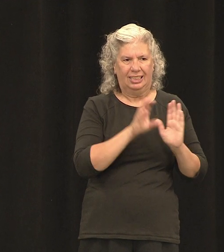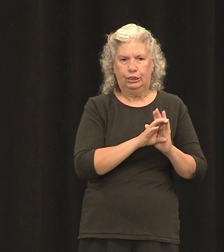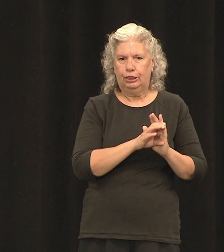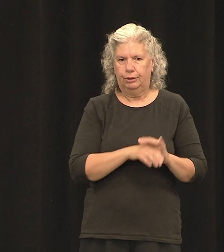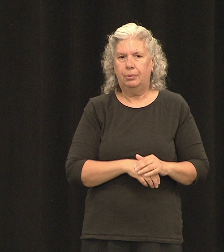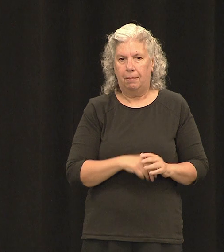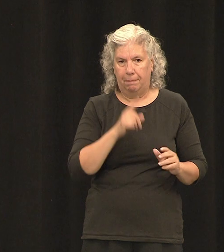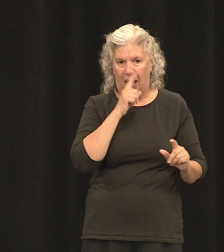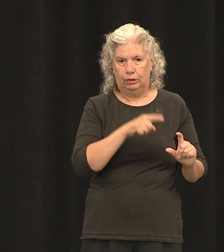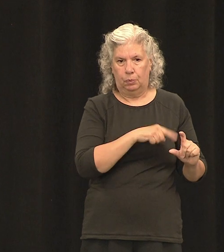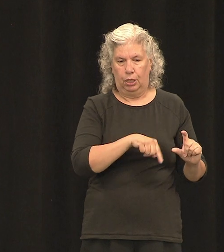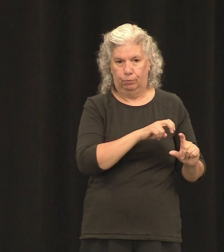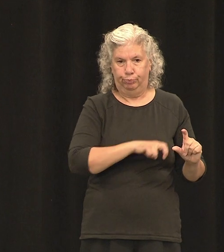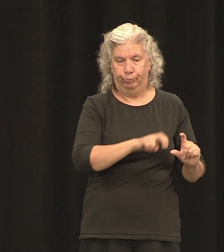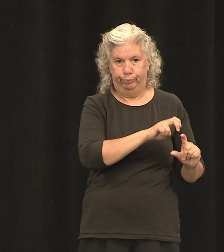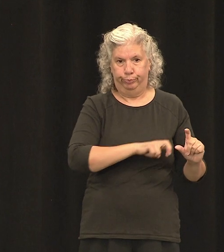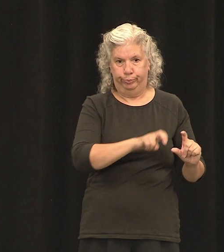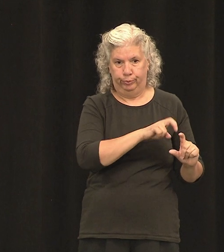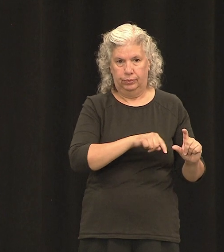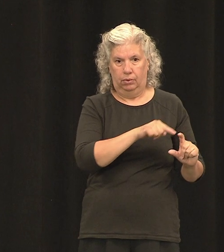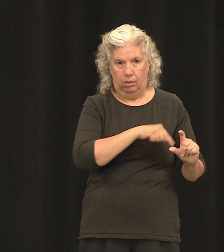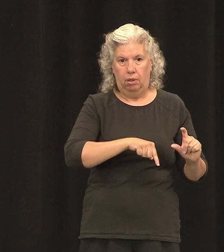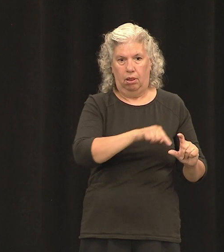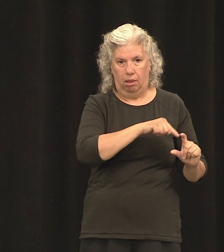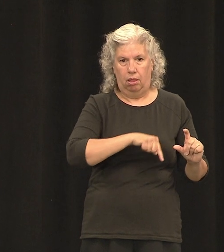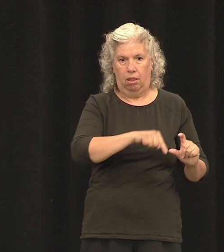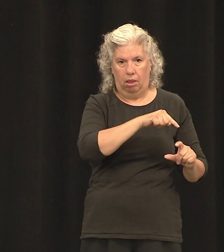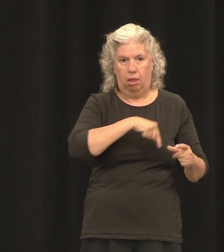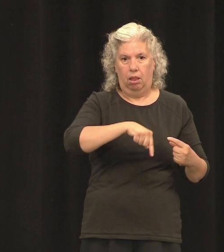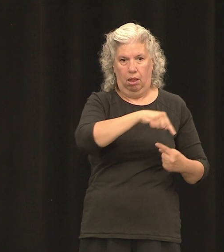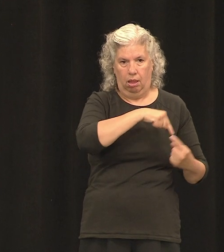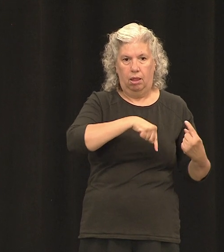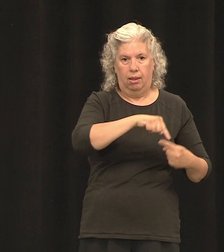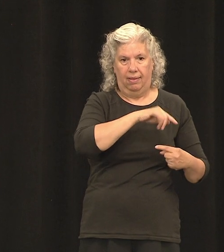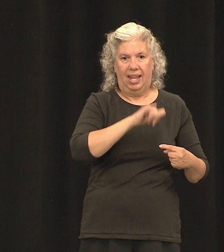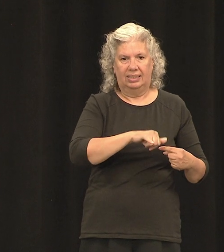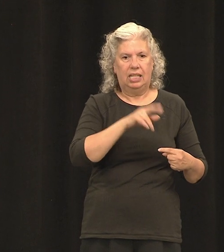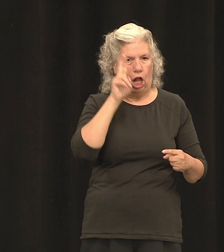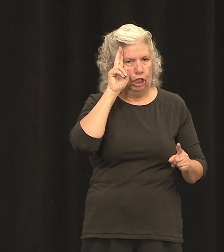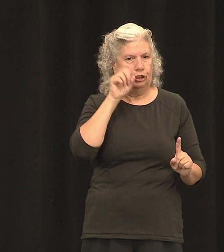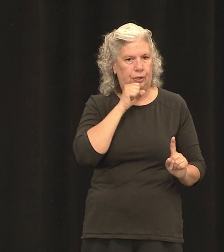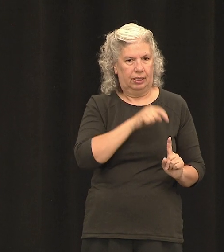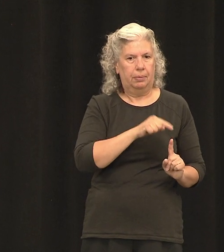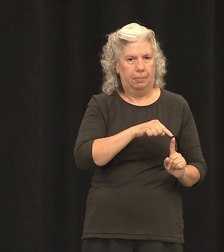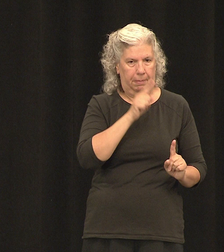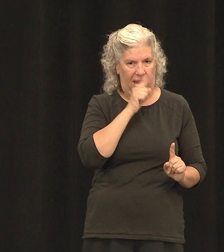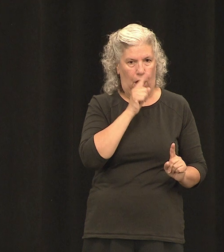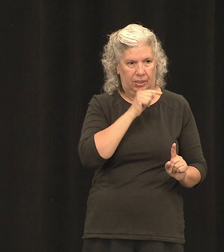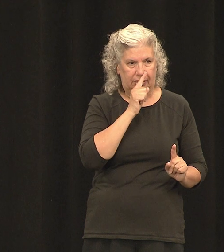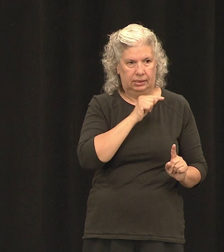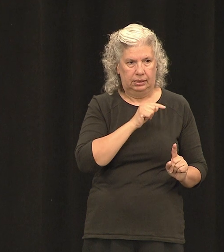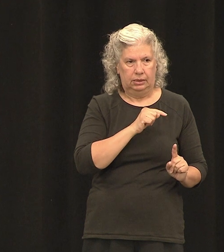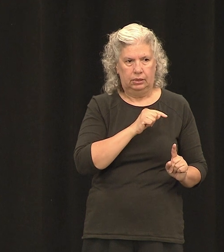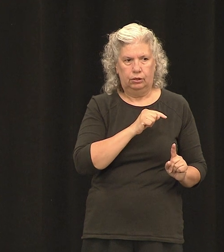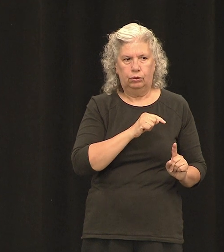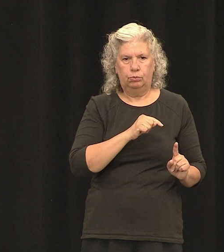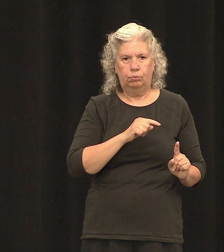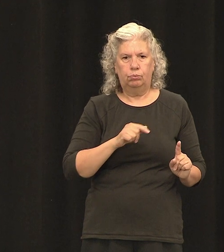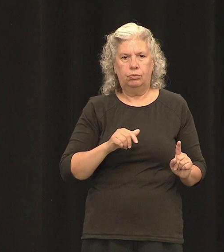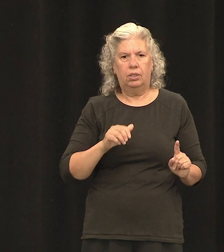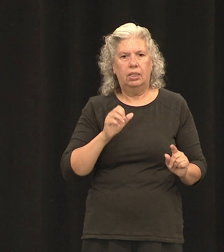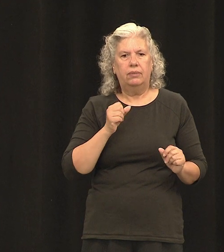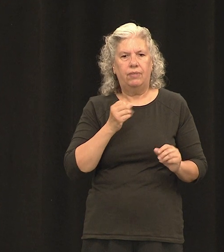the mouse running in circles is an Usher mouse treated with a placebo drug. So